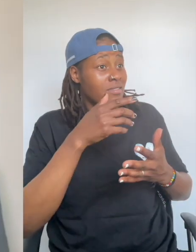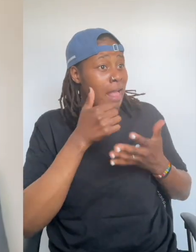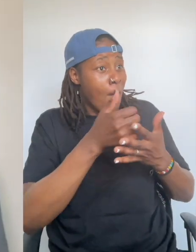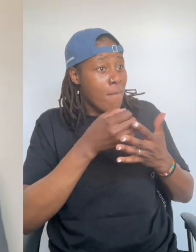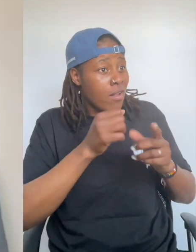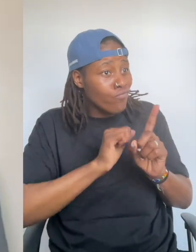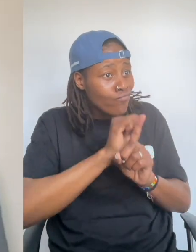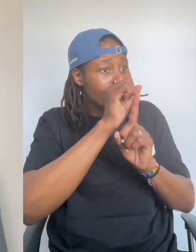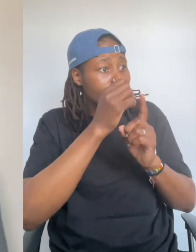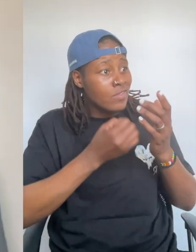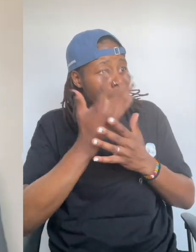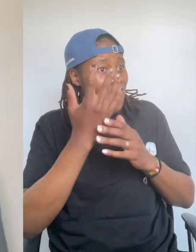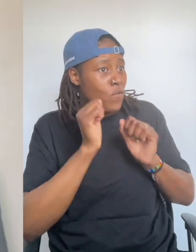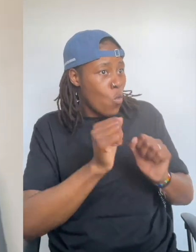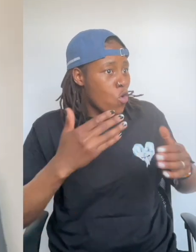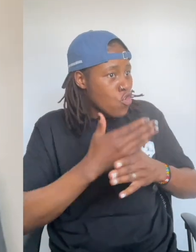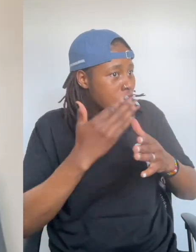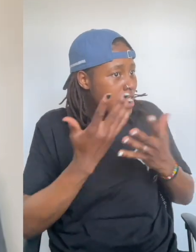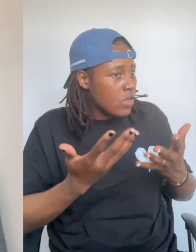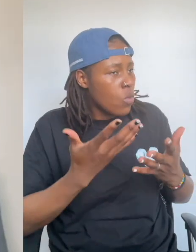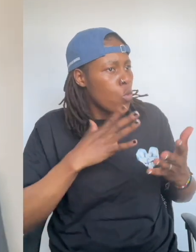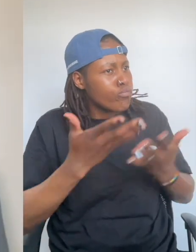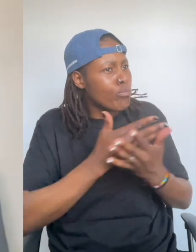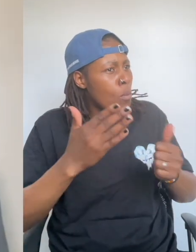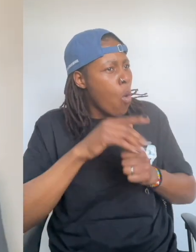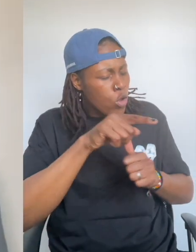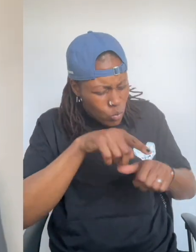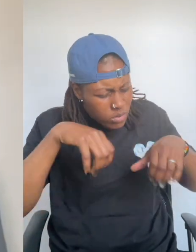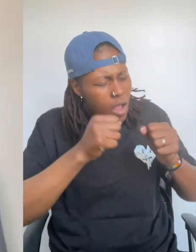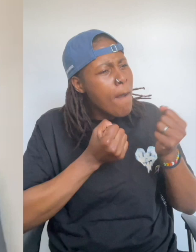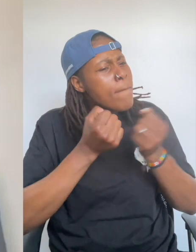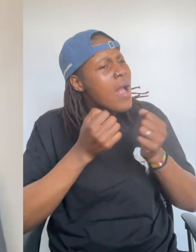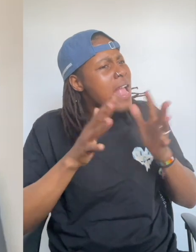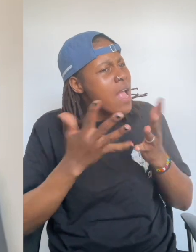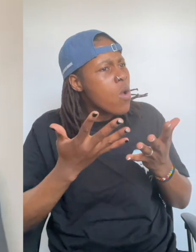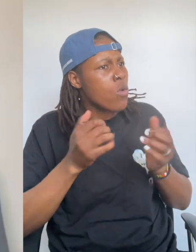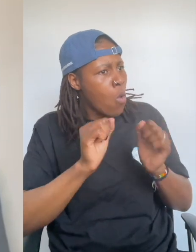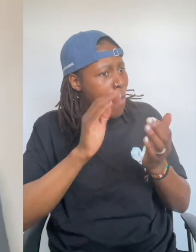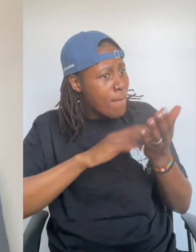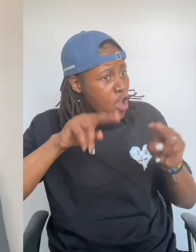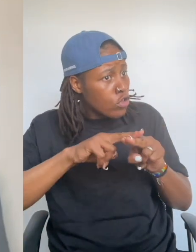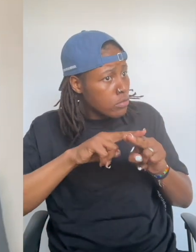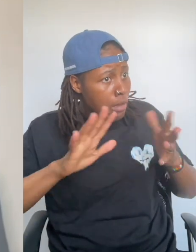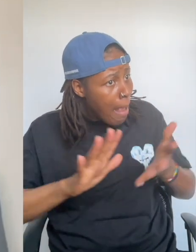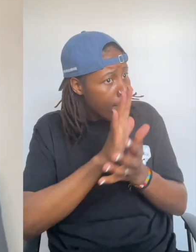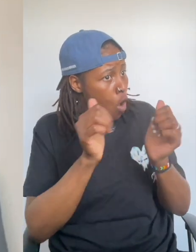come on to in a little bit. Yeah. Talk about your start into boxing. How did you get into boxing, and were your parents approving of